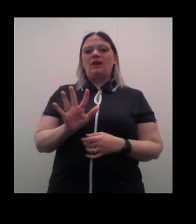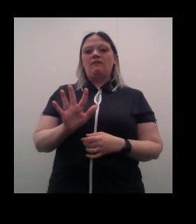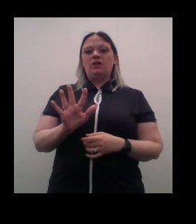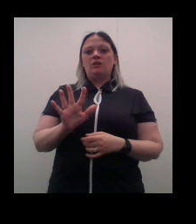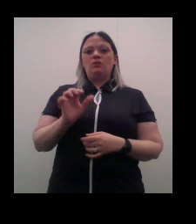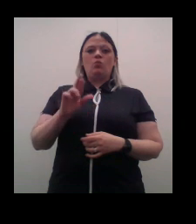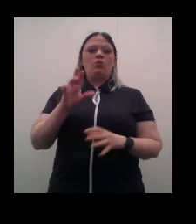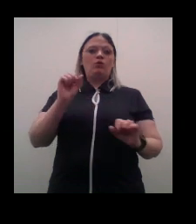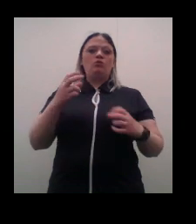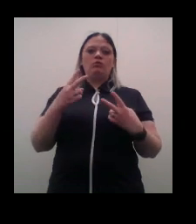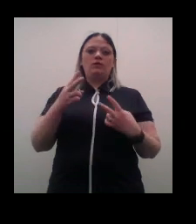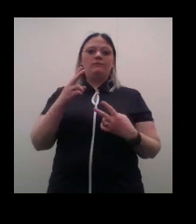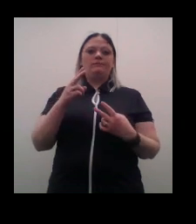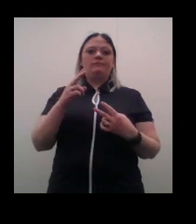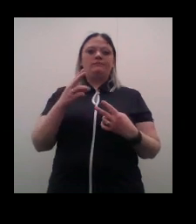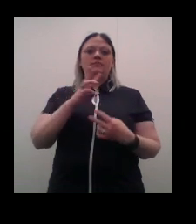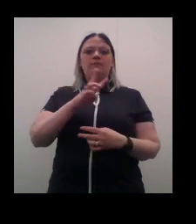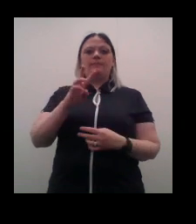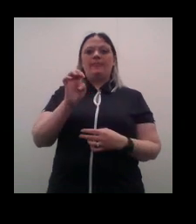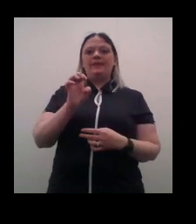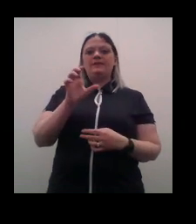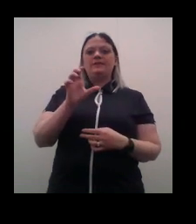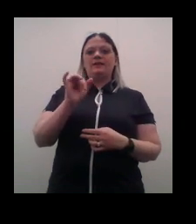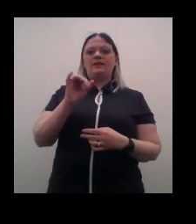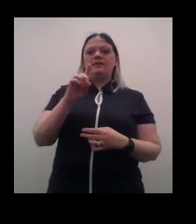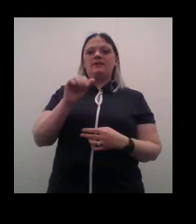856-6525, or you can always visit it at